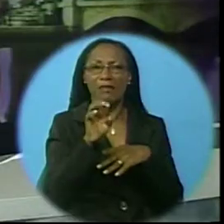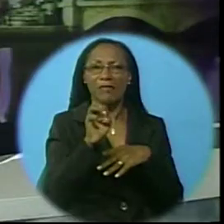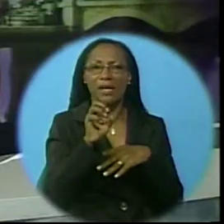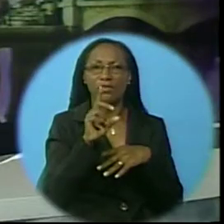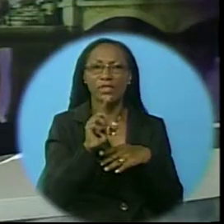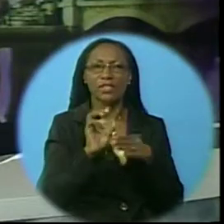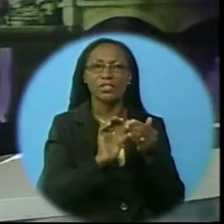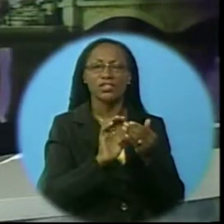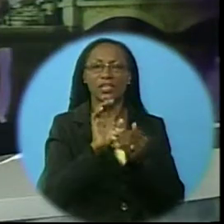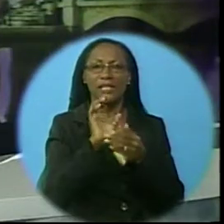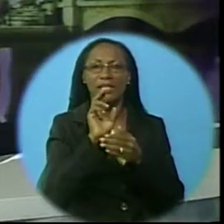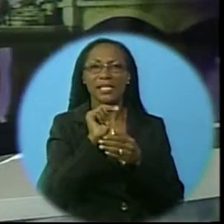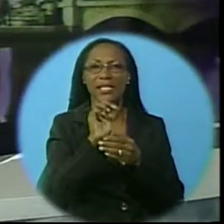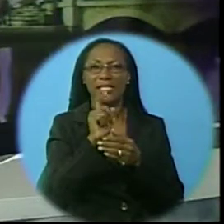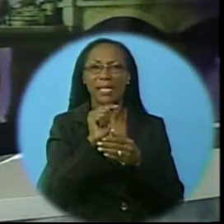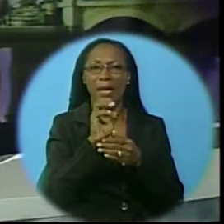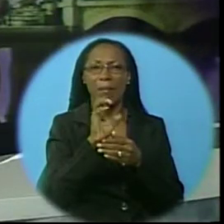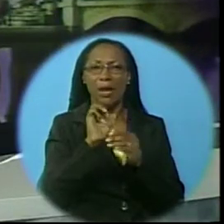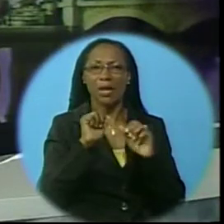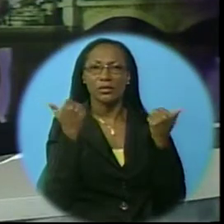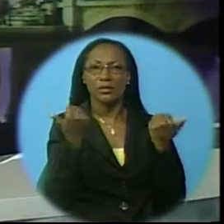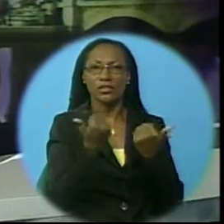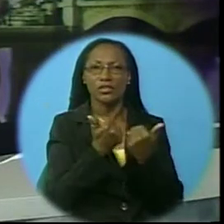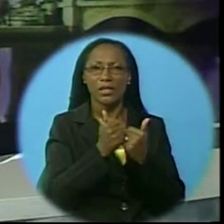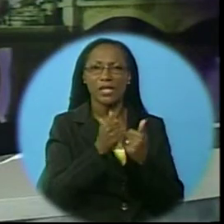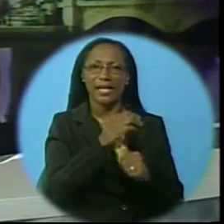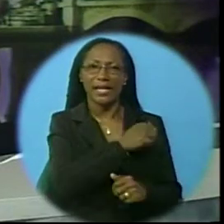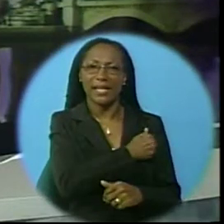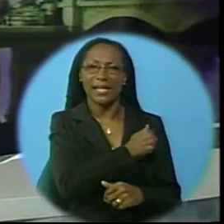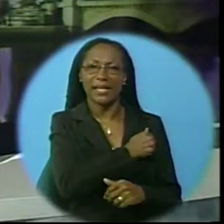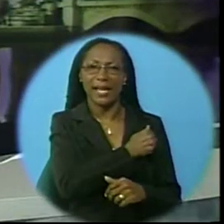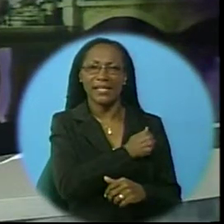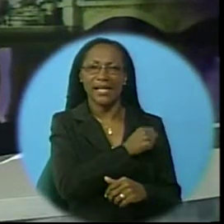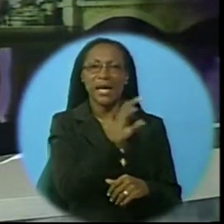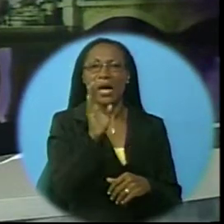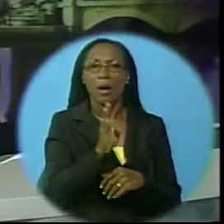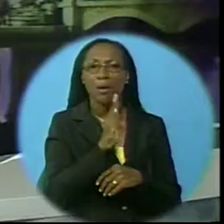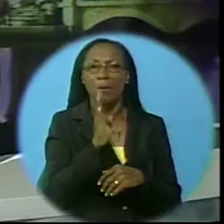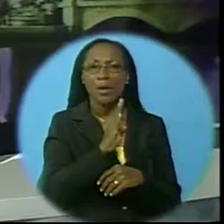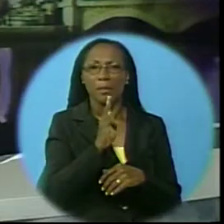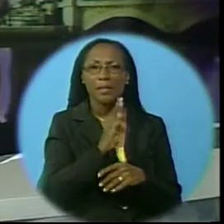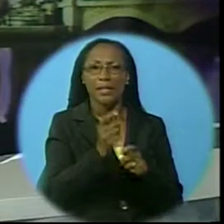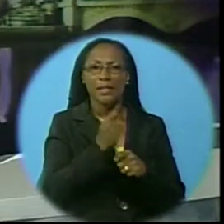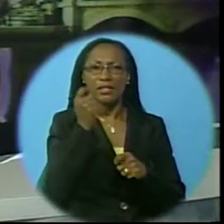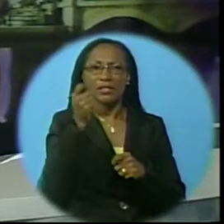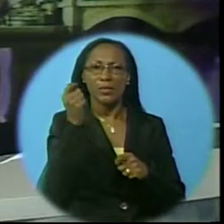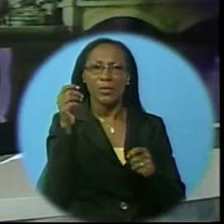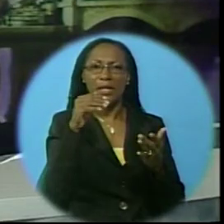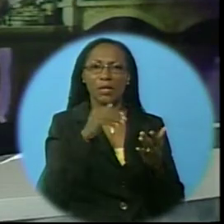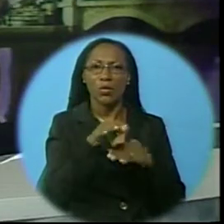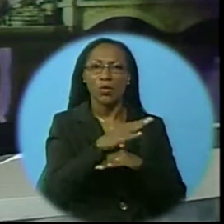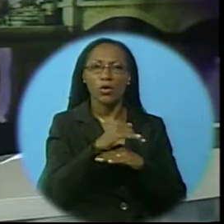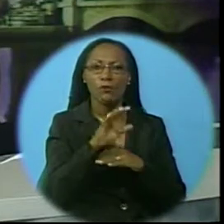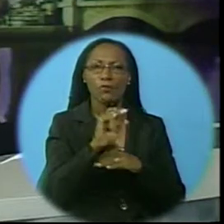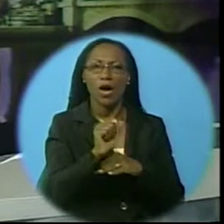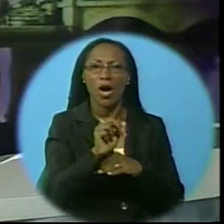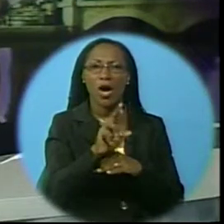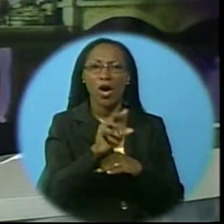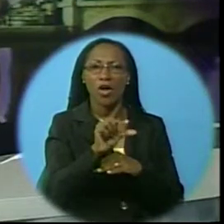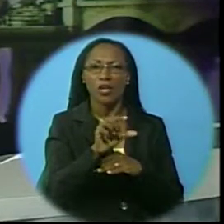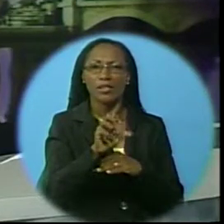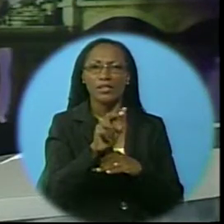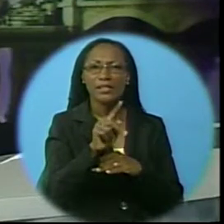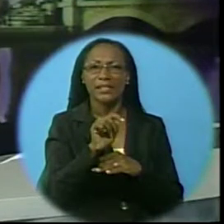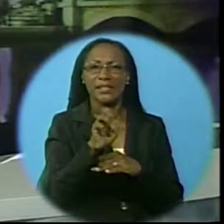Canada. Last night, the Bajans opened their campaign hammering Argentina 89-8 after leading throughout. The Bajans were